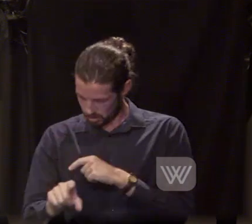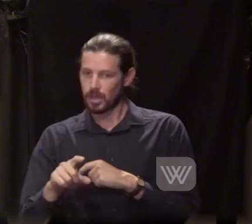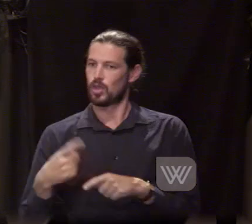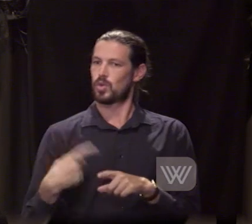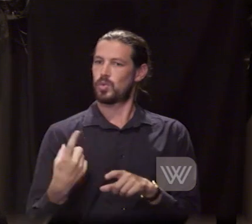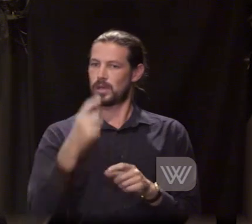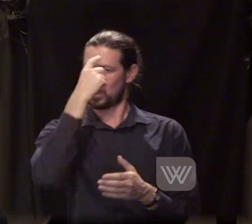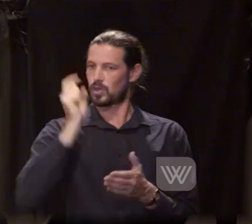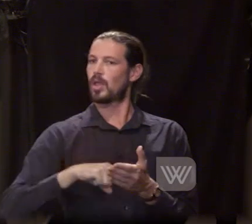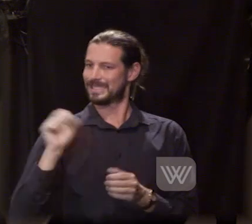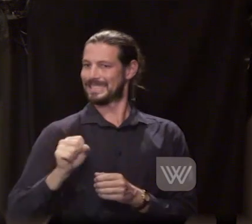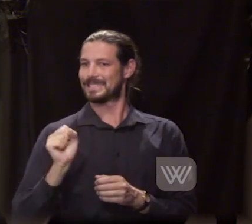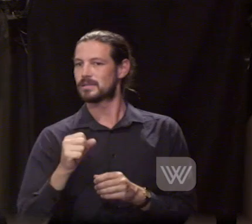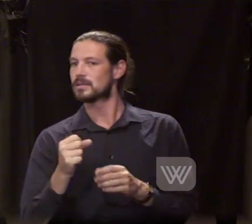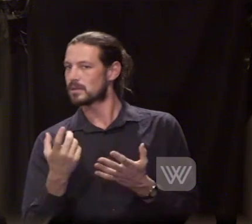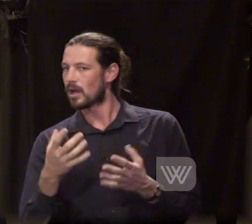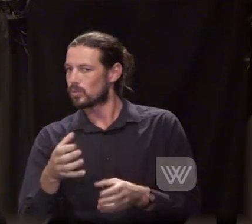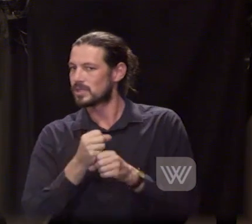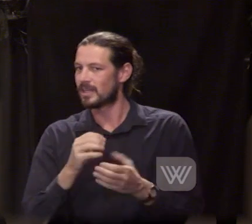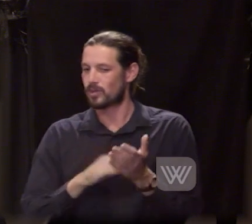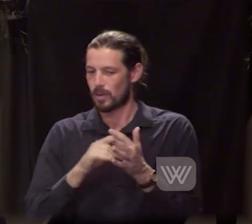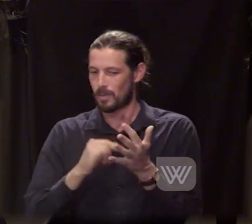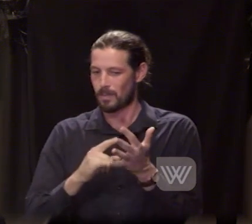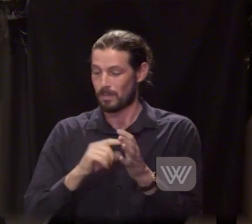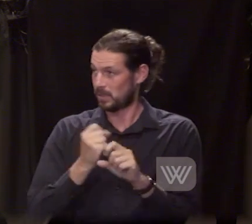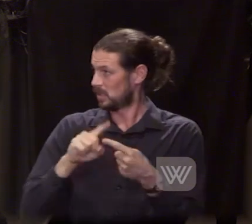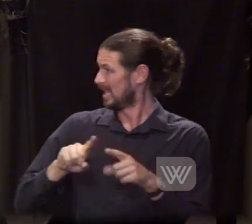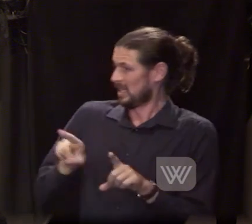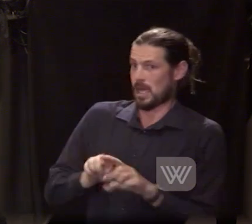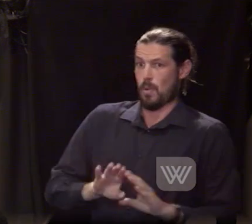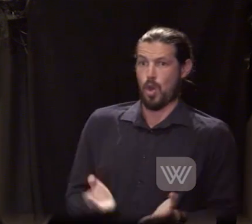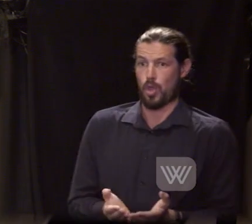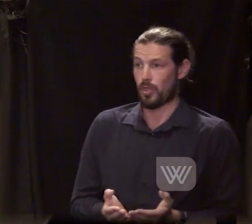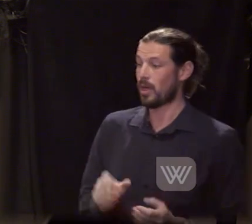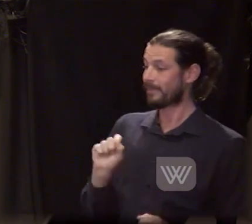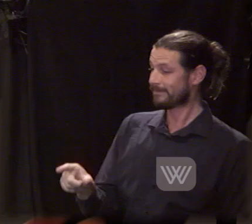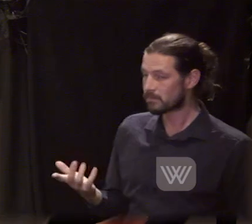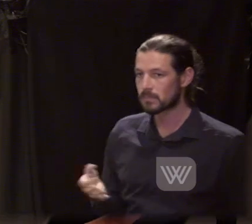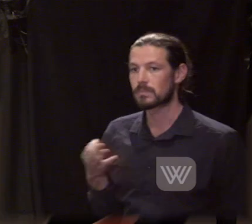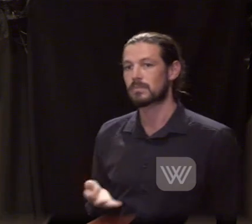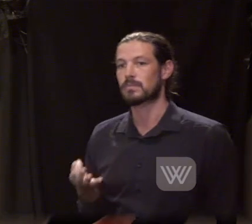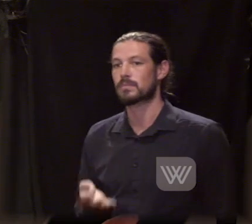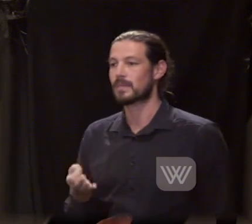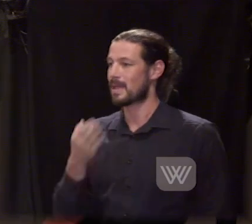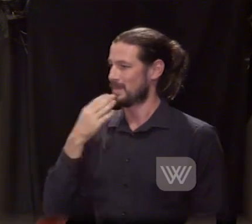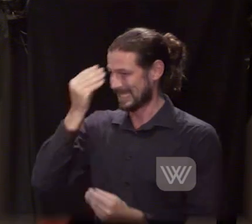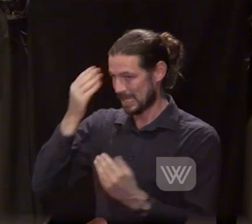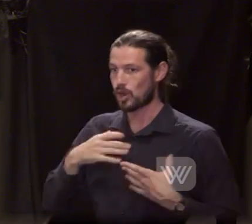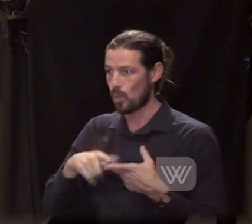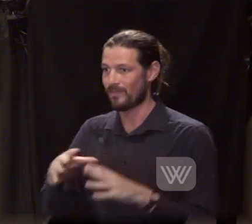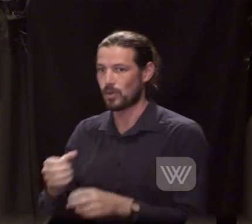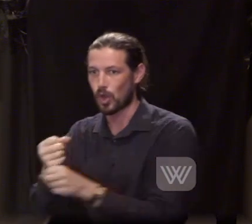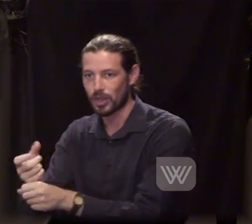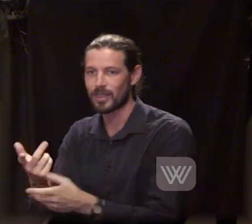something that we miss in everyday life here, and I'm so frustrated by it sometimes. I'm like, just say you got it. I don't care if you take 4 weeks to respond to me. Just